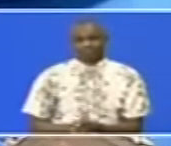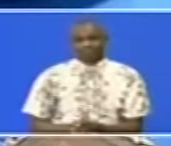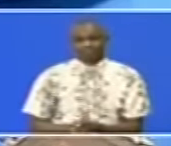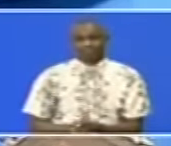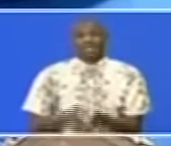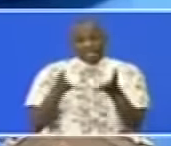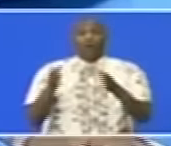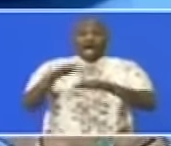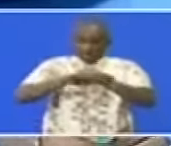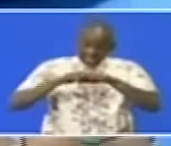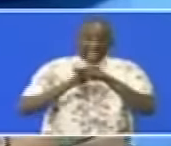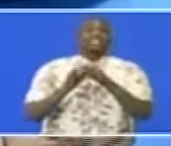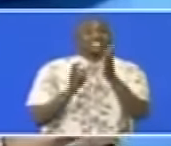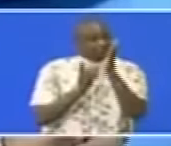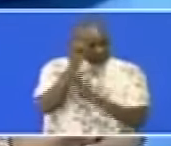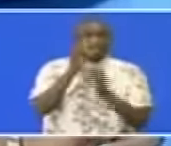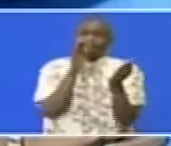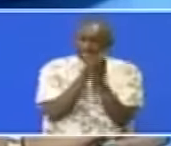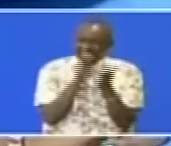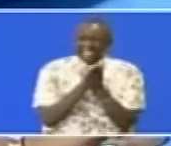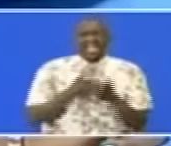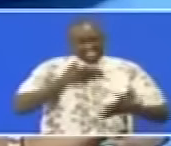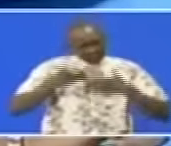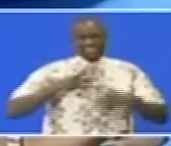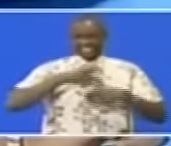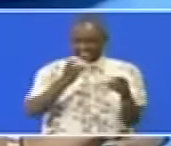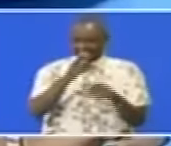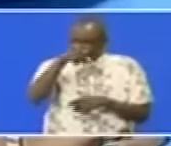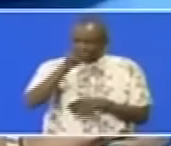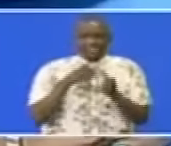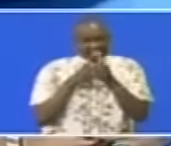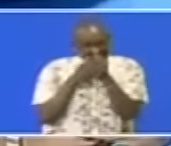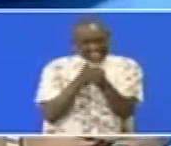Now, the African Development Bank has expressed interest to act as a lead